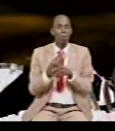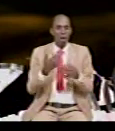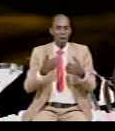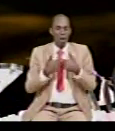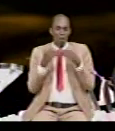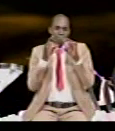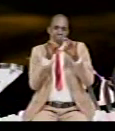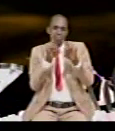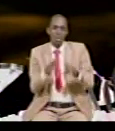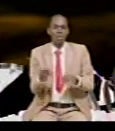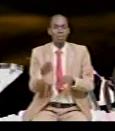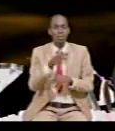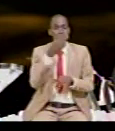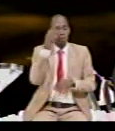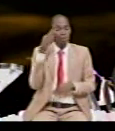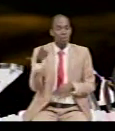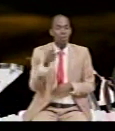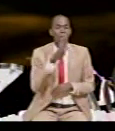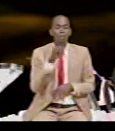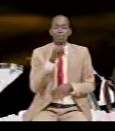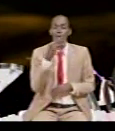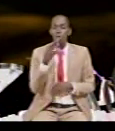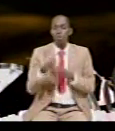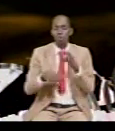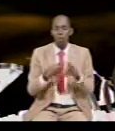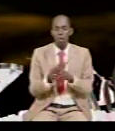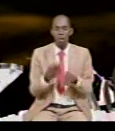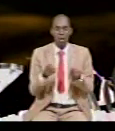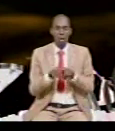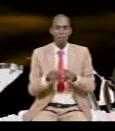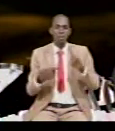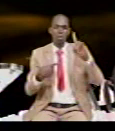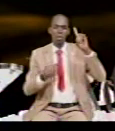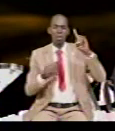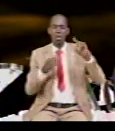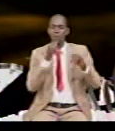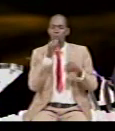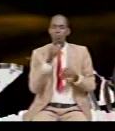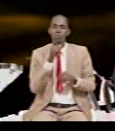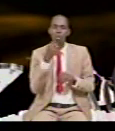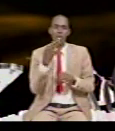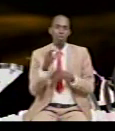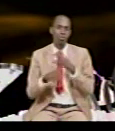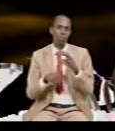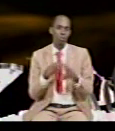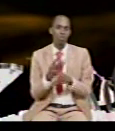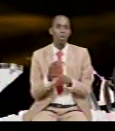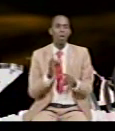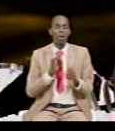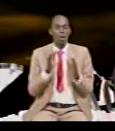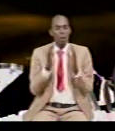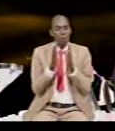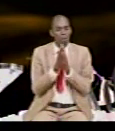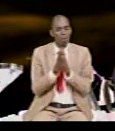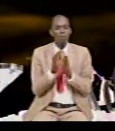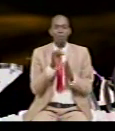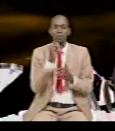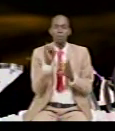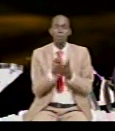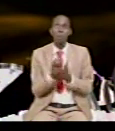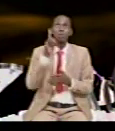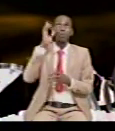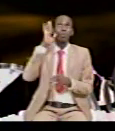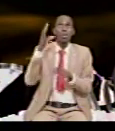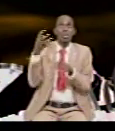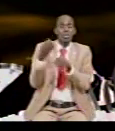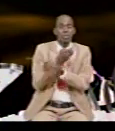not of the world, even as I am not of the world. I pray not for that thou shouldest take them out of the world,